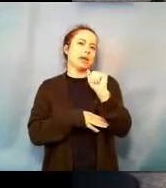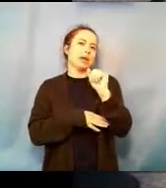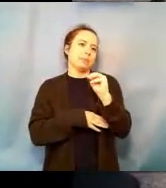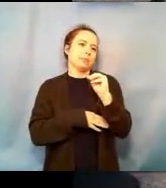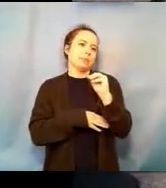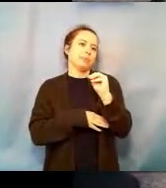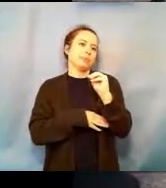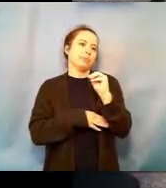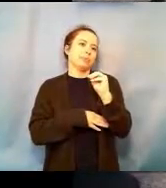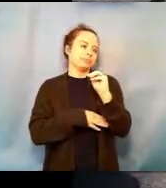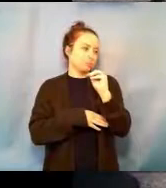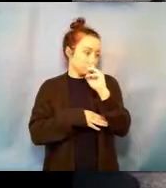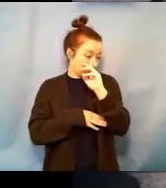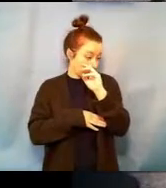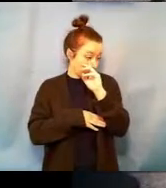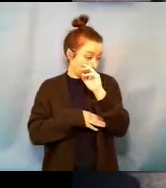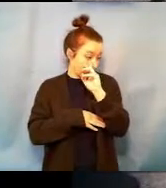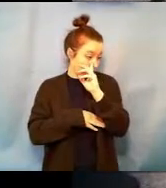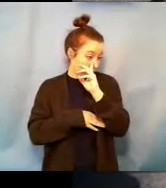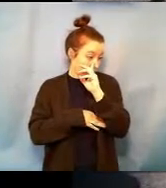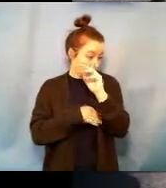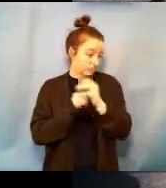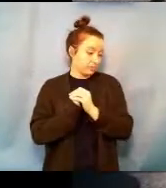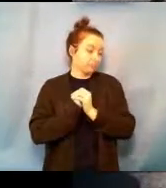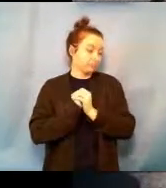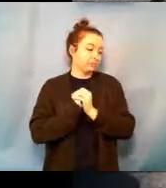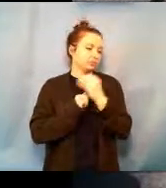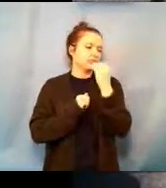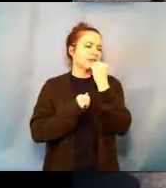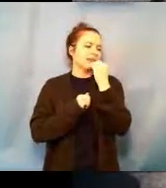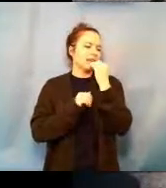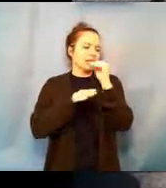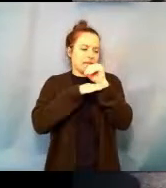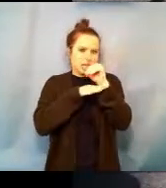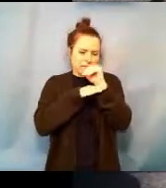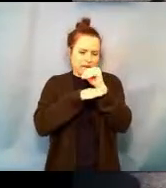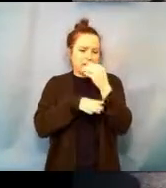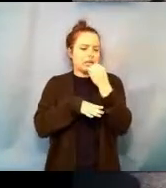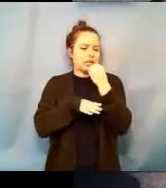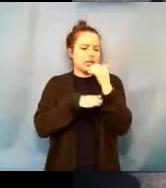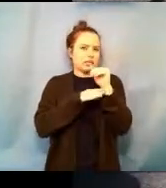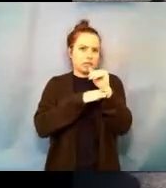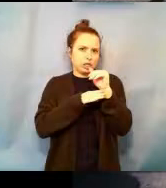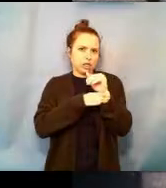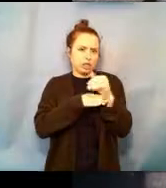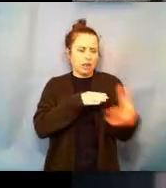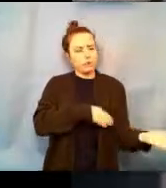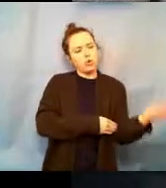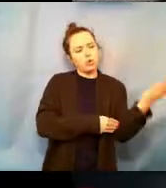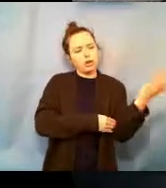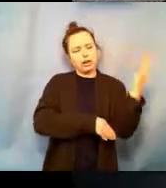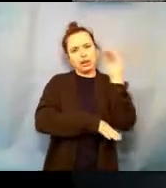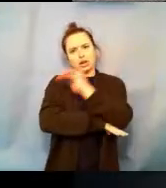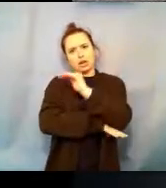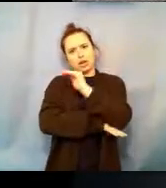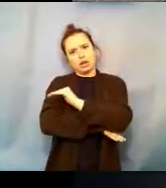Most of AM is during the day. All right, when do you eat dinner? Do you eat dinner in the morning or